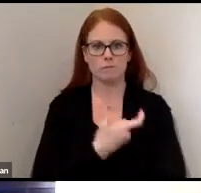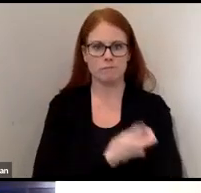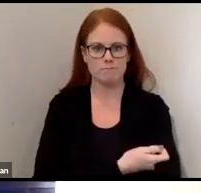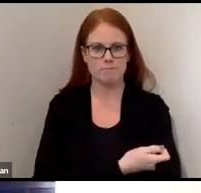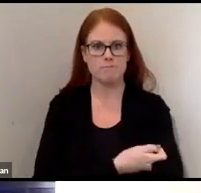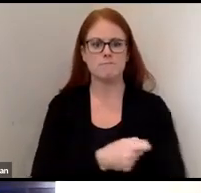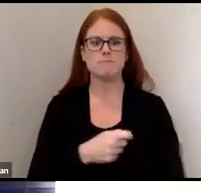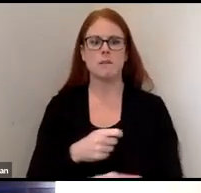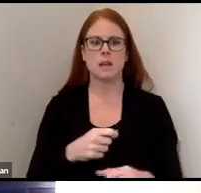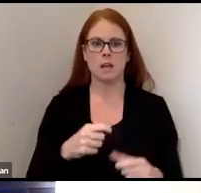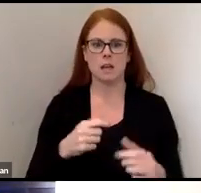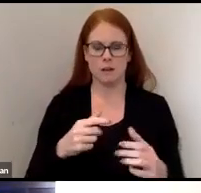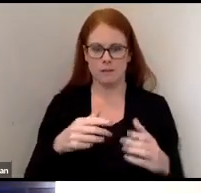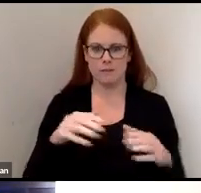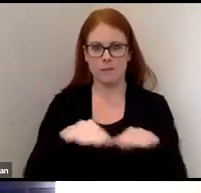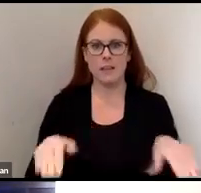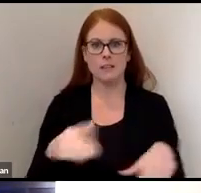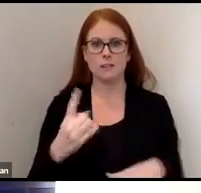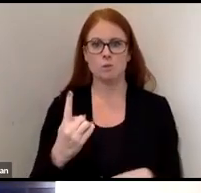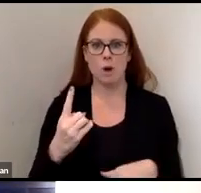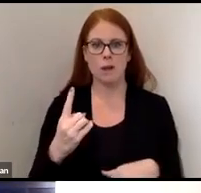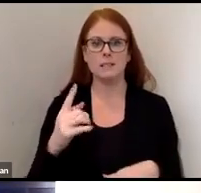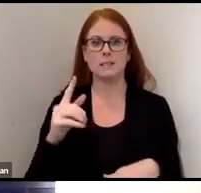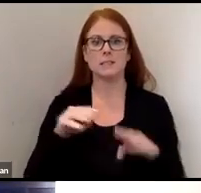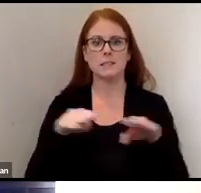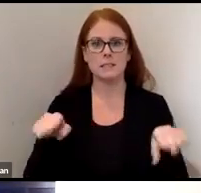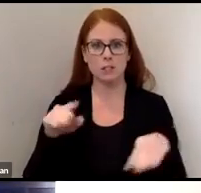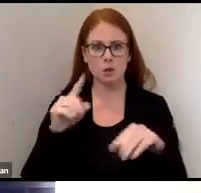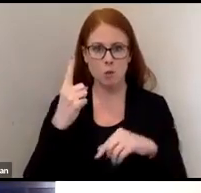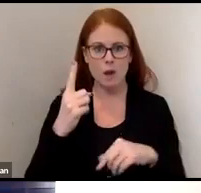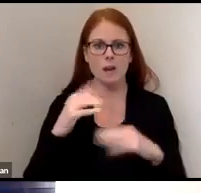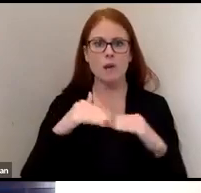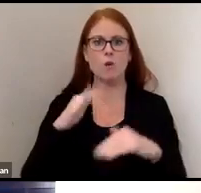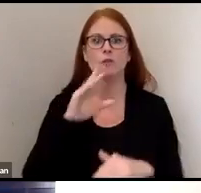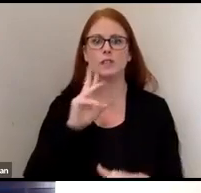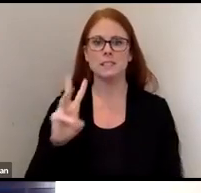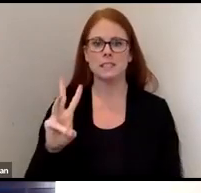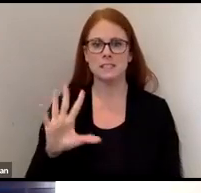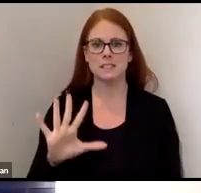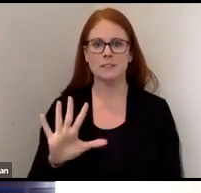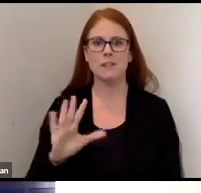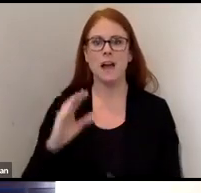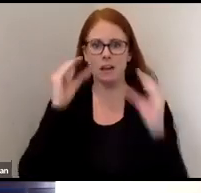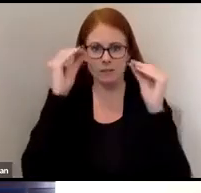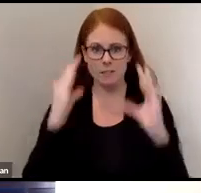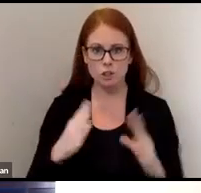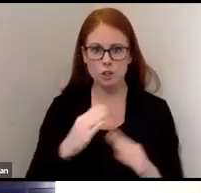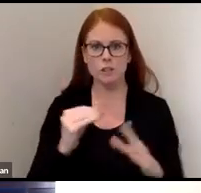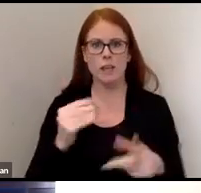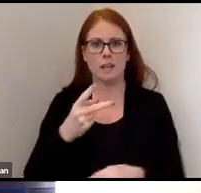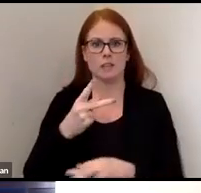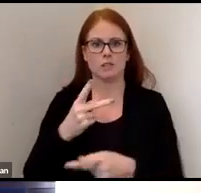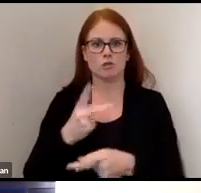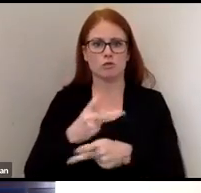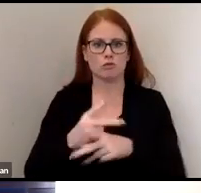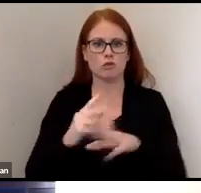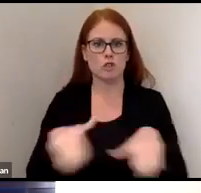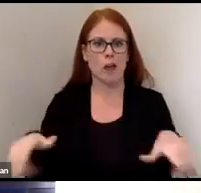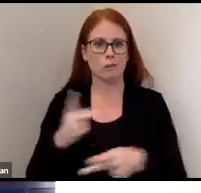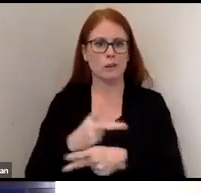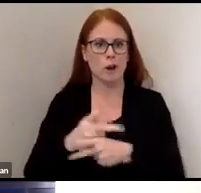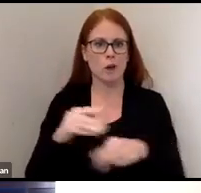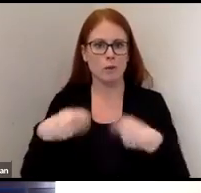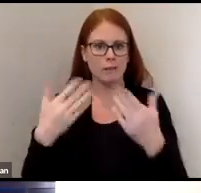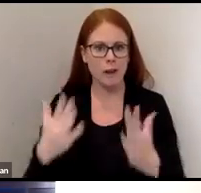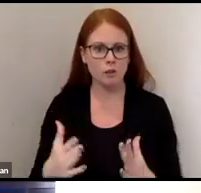our phase two tier one, 65 plus residents, educators and childcare providers, every